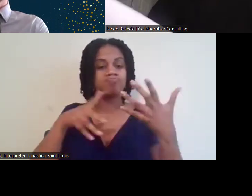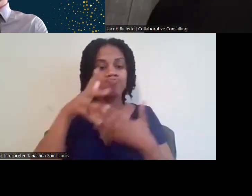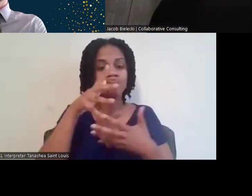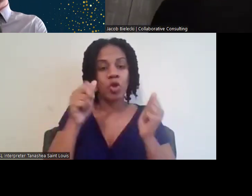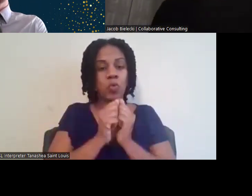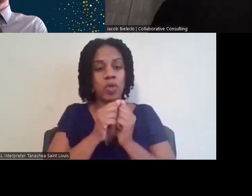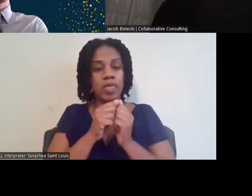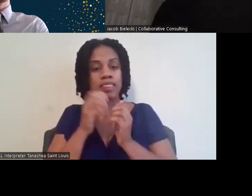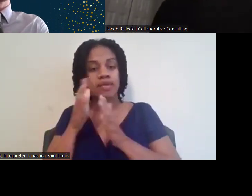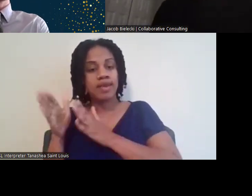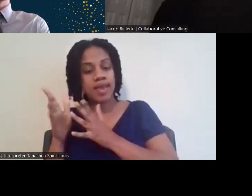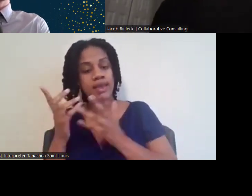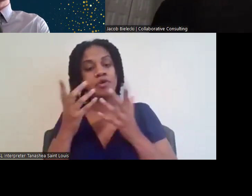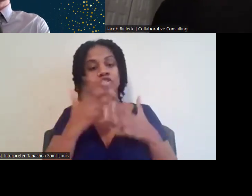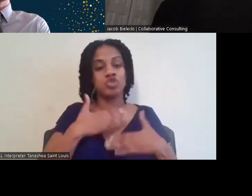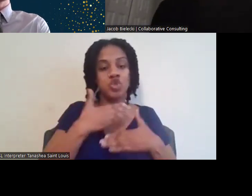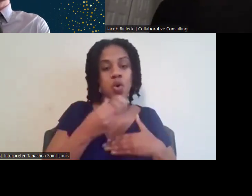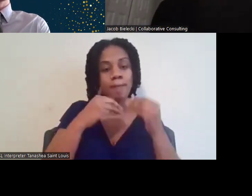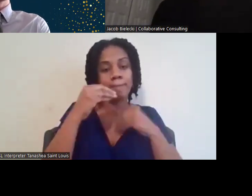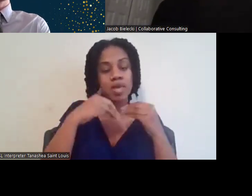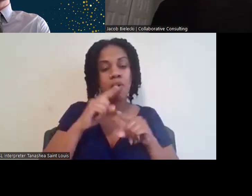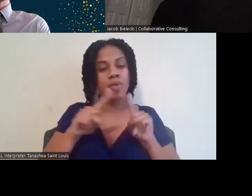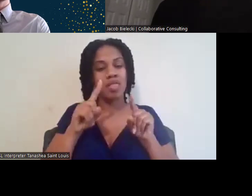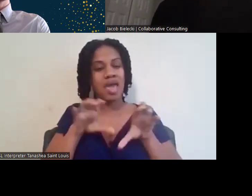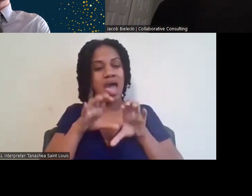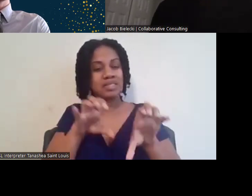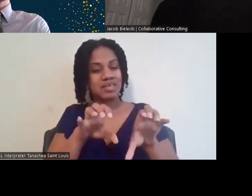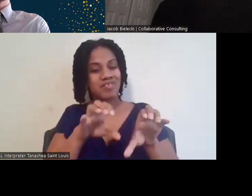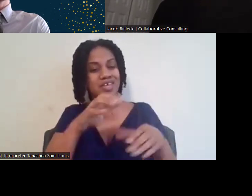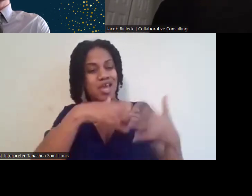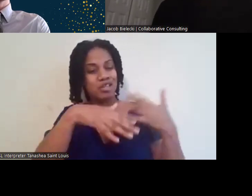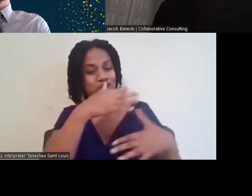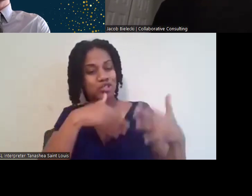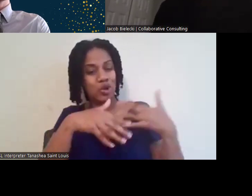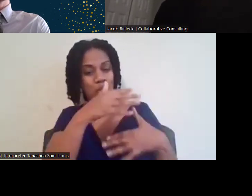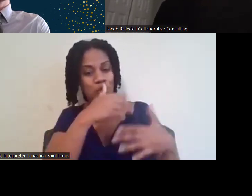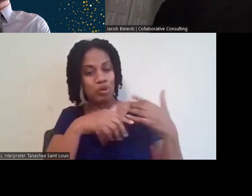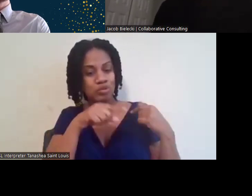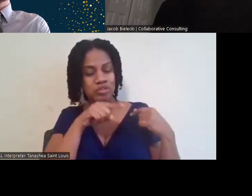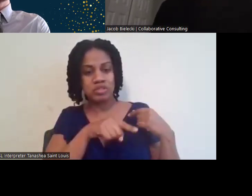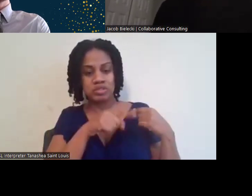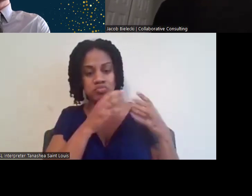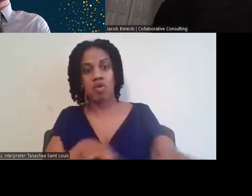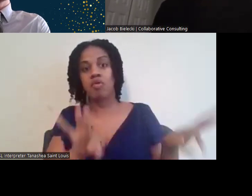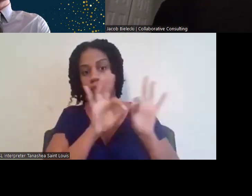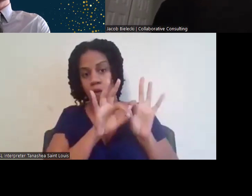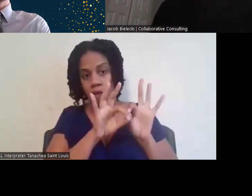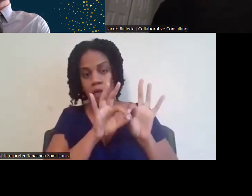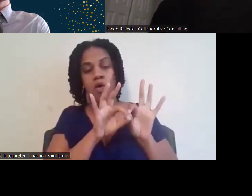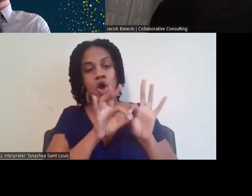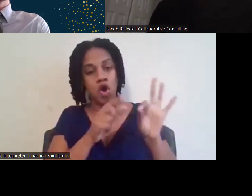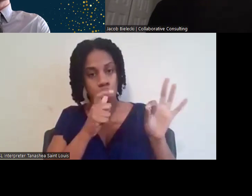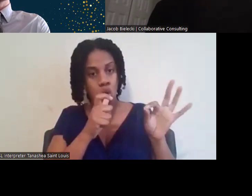neighbors, enjoy a meal, but the activities and the socialization was so important to those with a